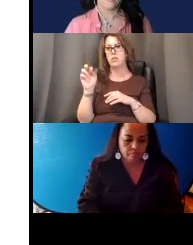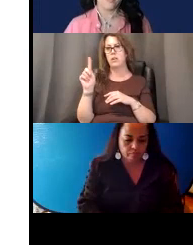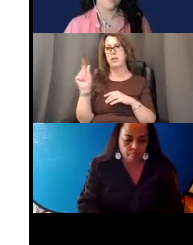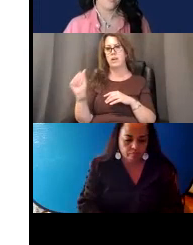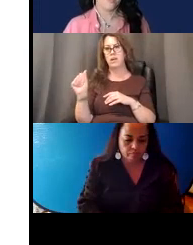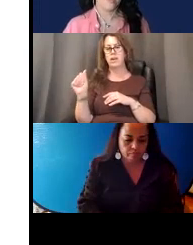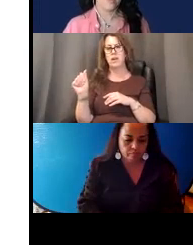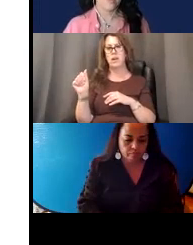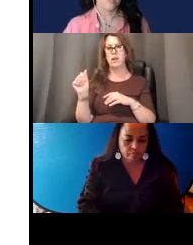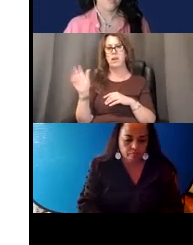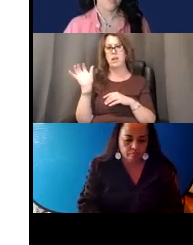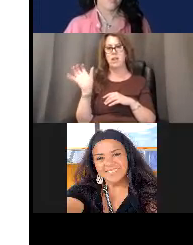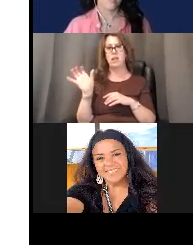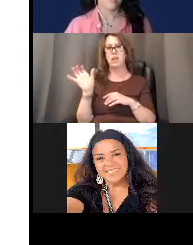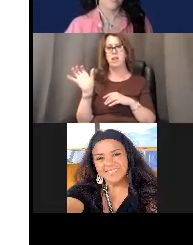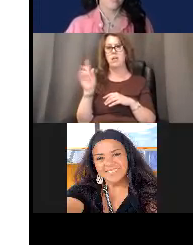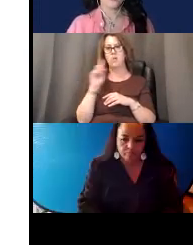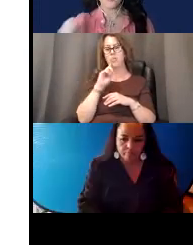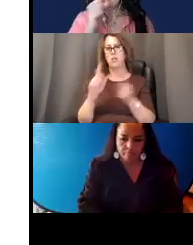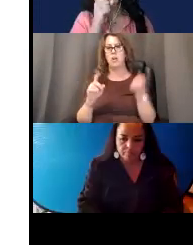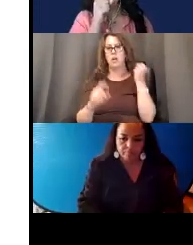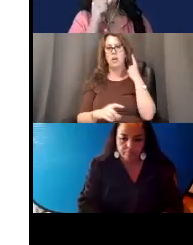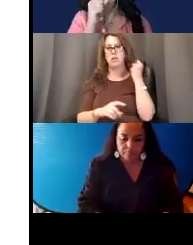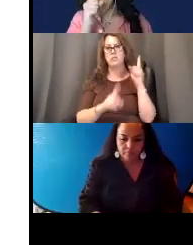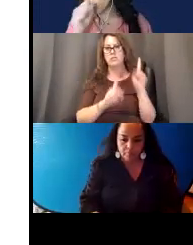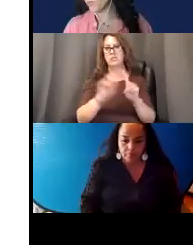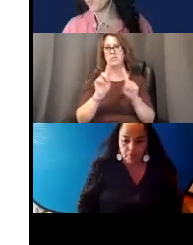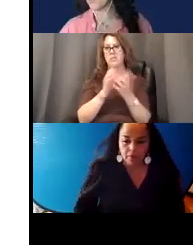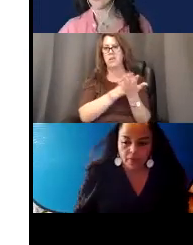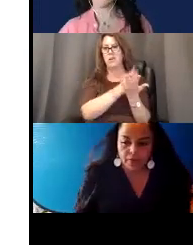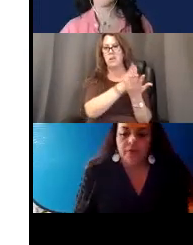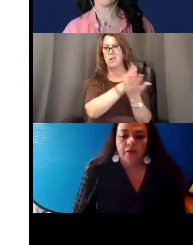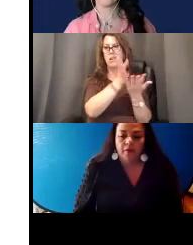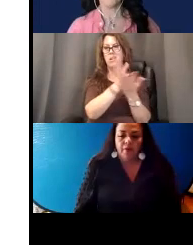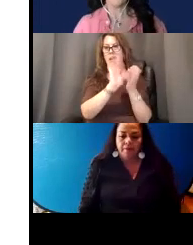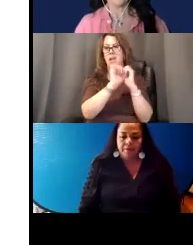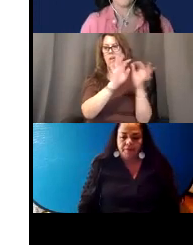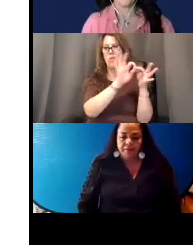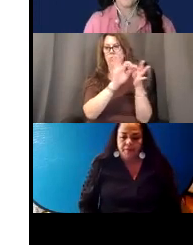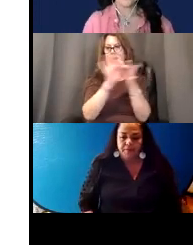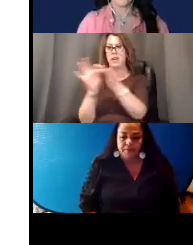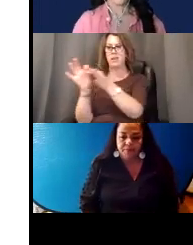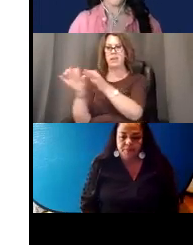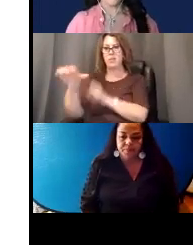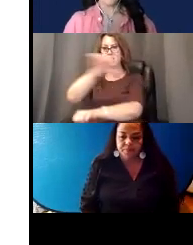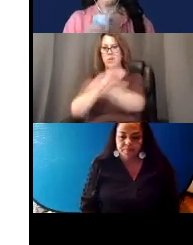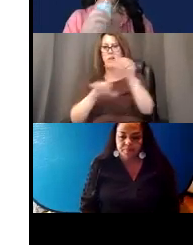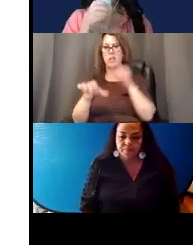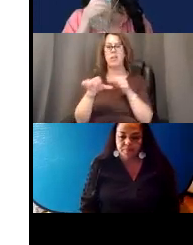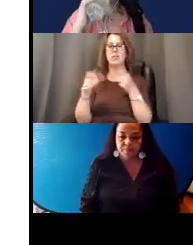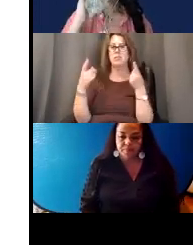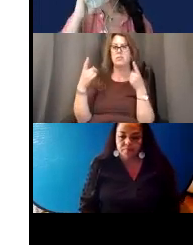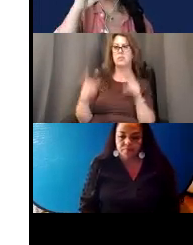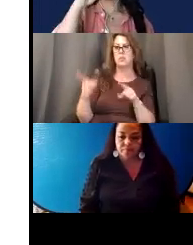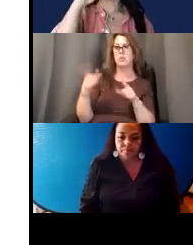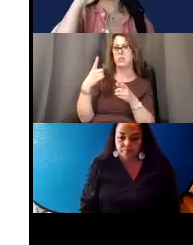really understand and connect the dots between all these different pieces. So if you start where Sam started, looking at disparities in